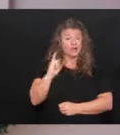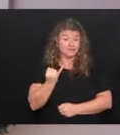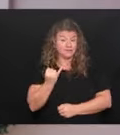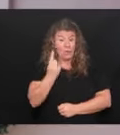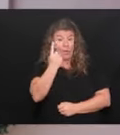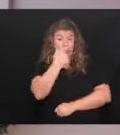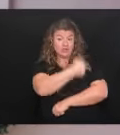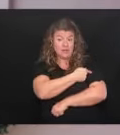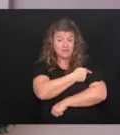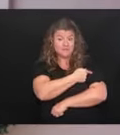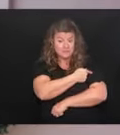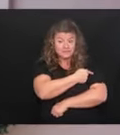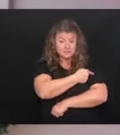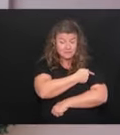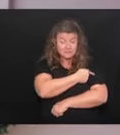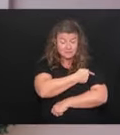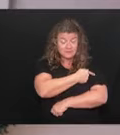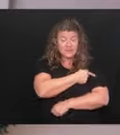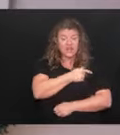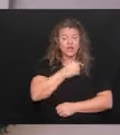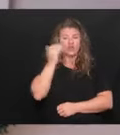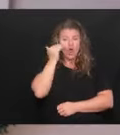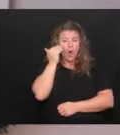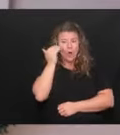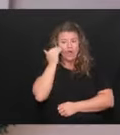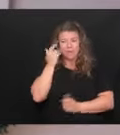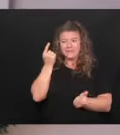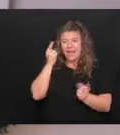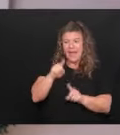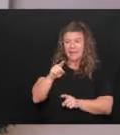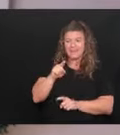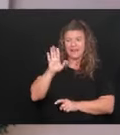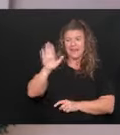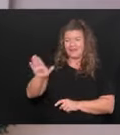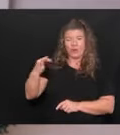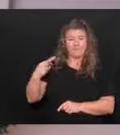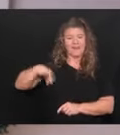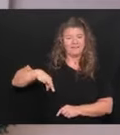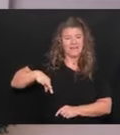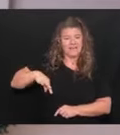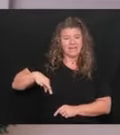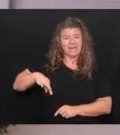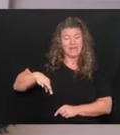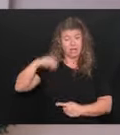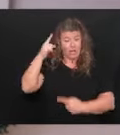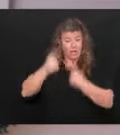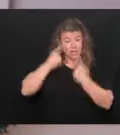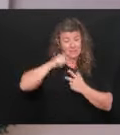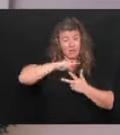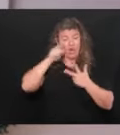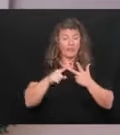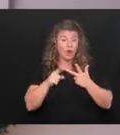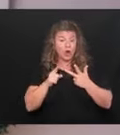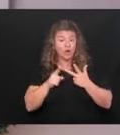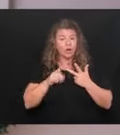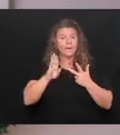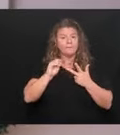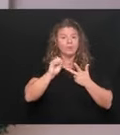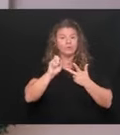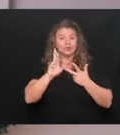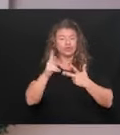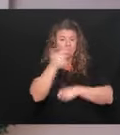with the question of whether or not there'd be benefit to consider a third shot, a booster shot.